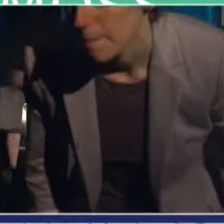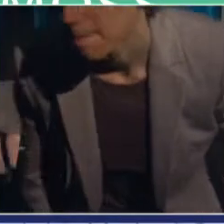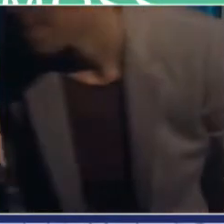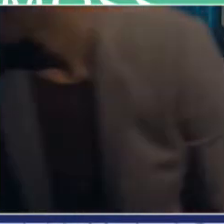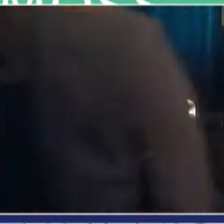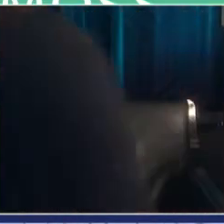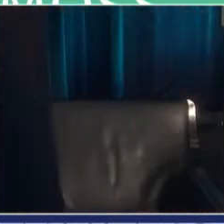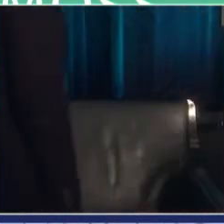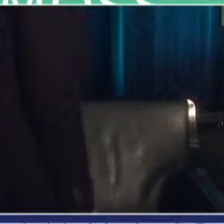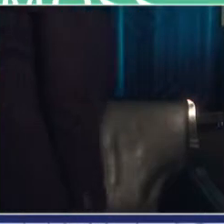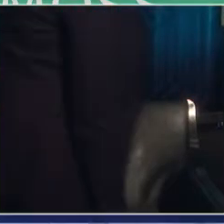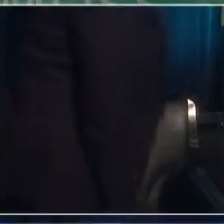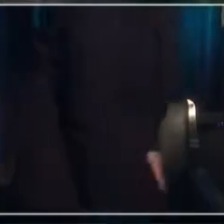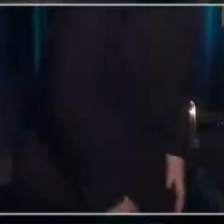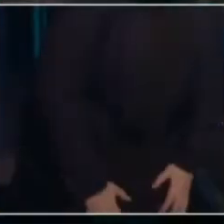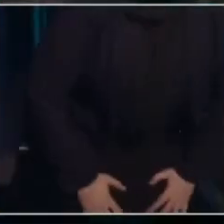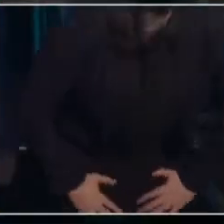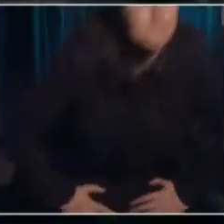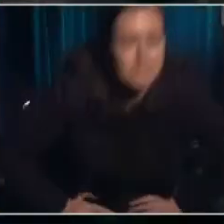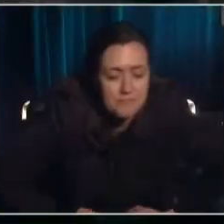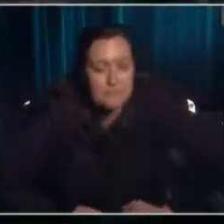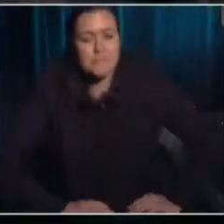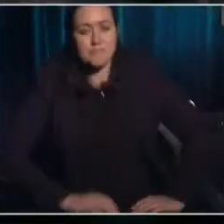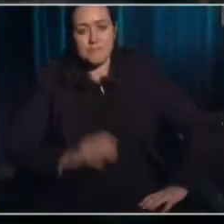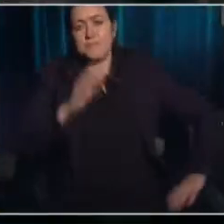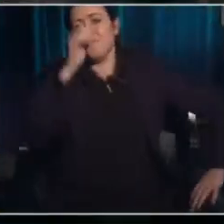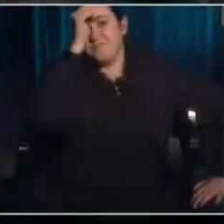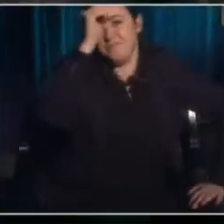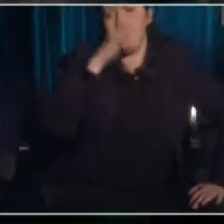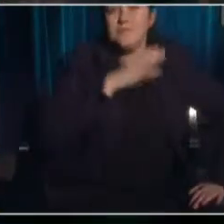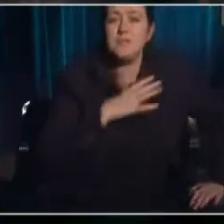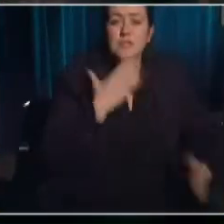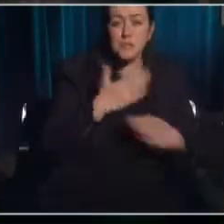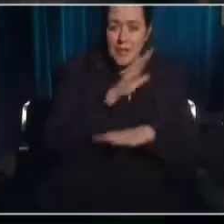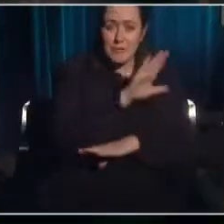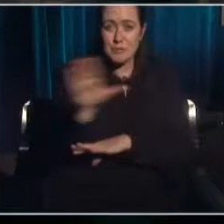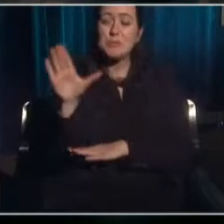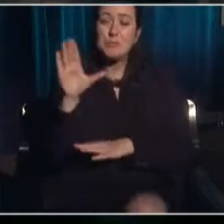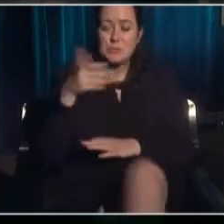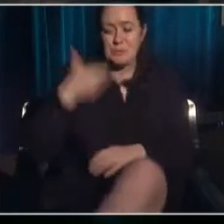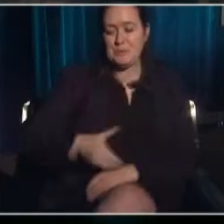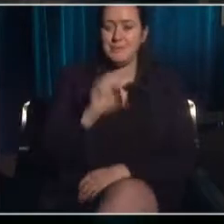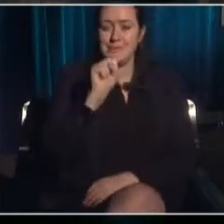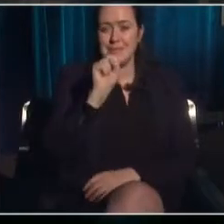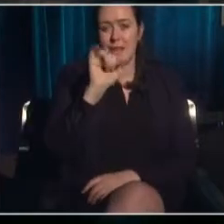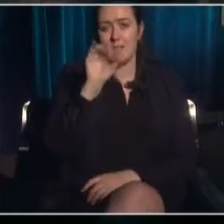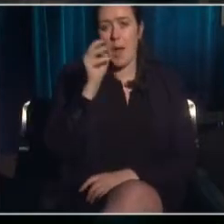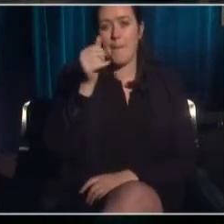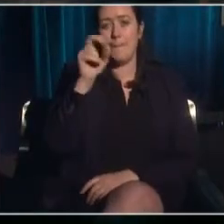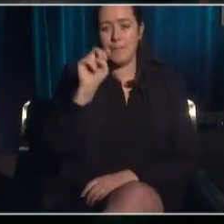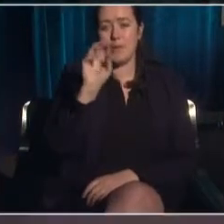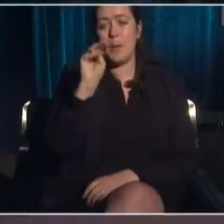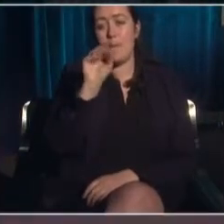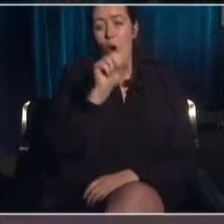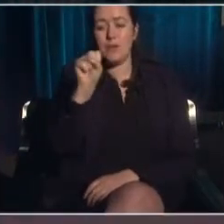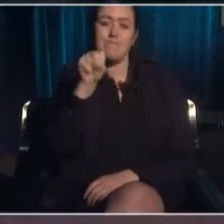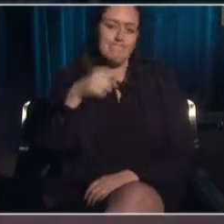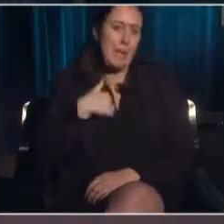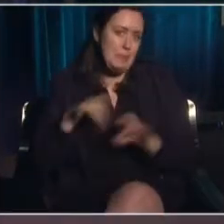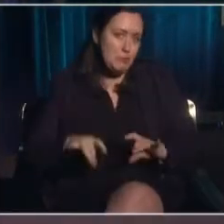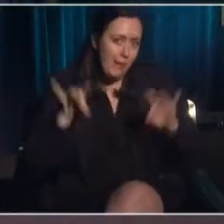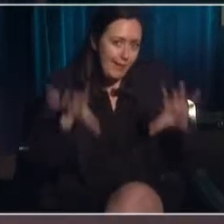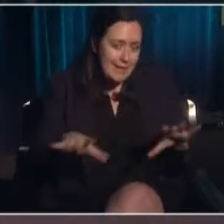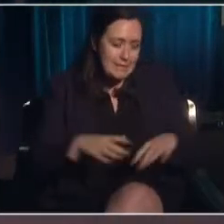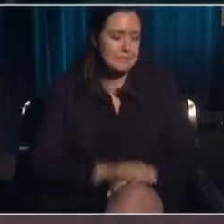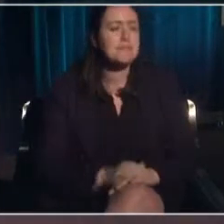Good afternoon, everyone. My name is Simon Moss. Yes, I'm Australian. And what I wanted to share with you today was